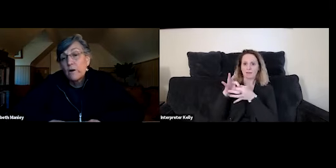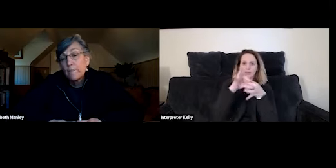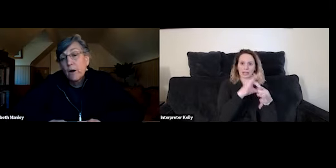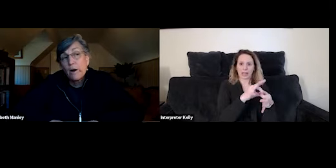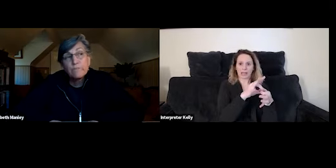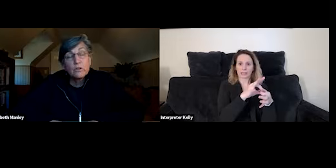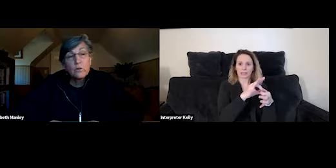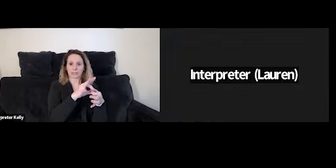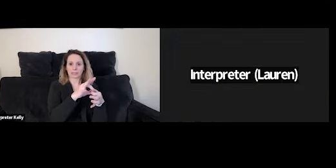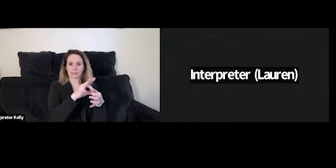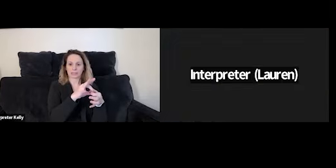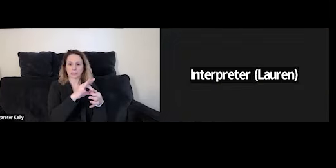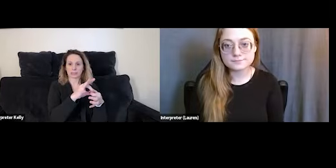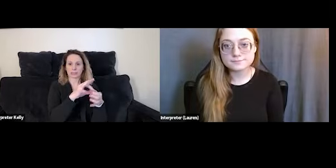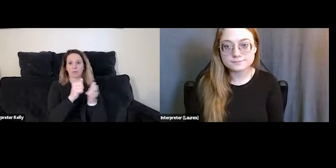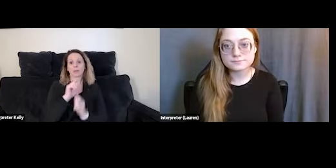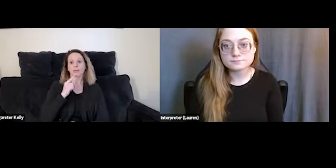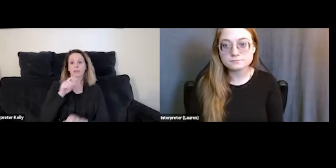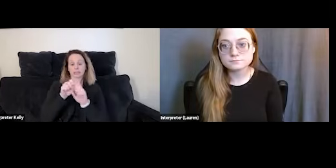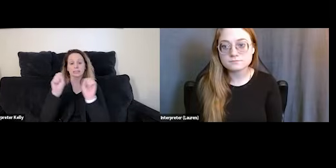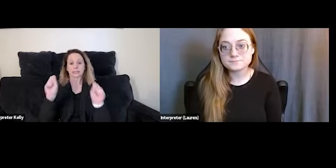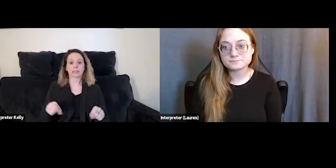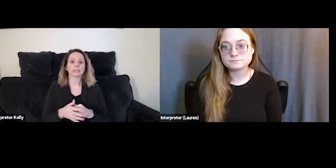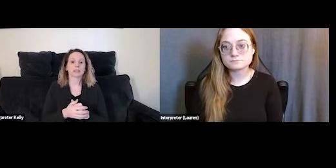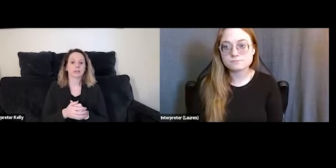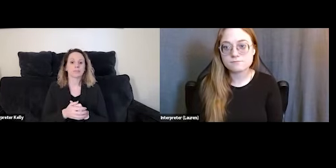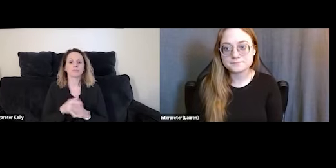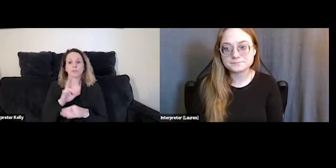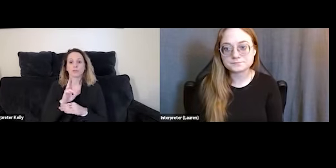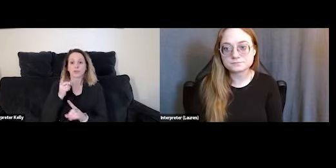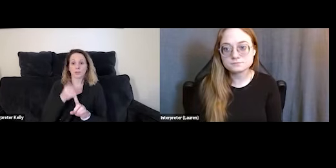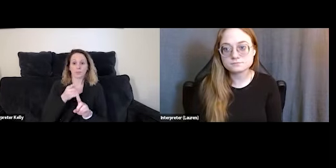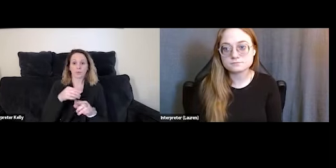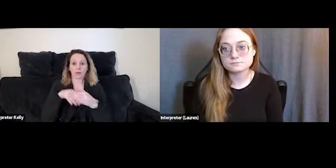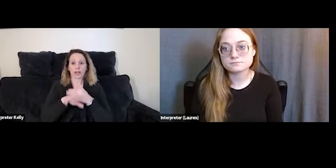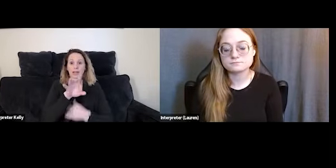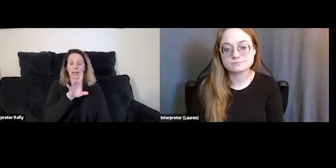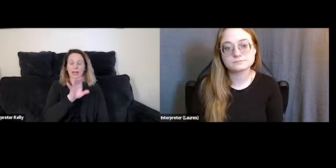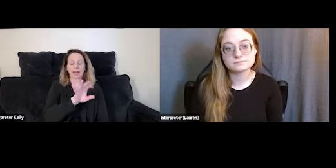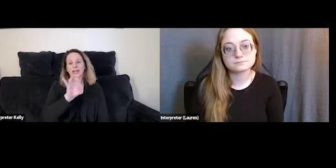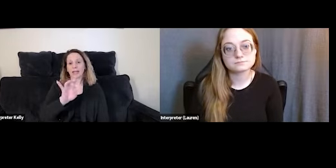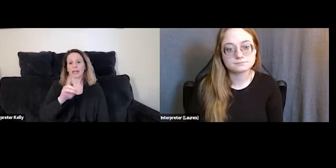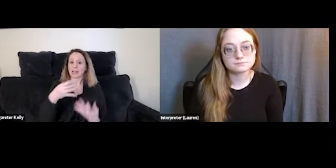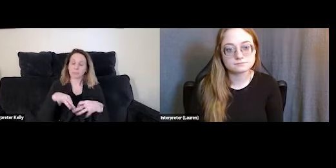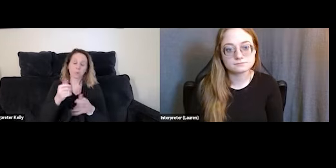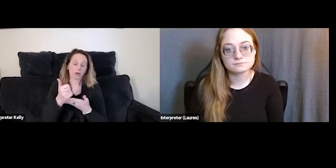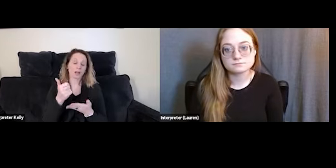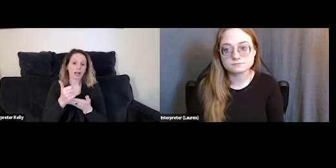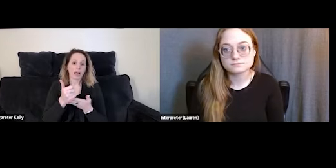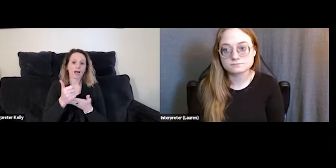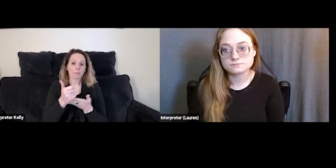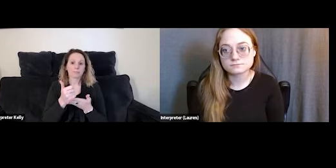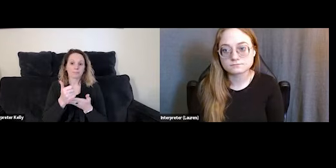around their crisis system. And using a single point of access such as 988 is important and helpful, and that